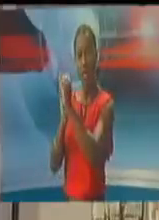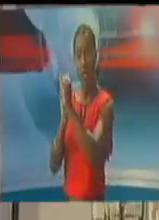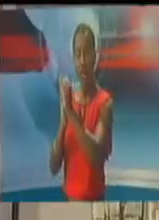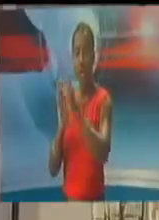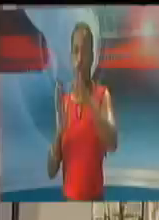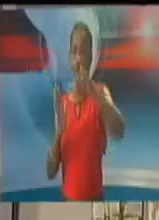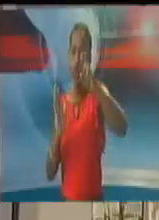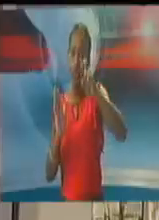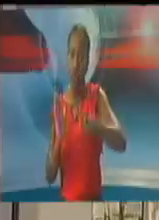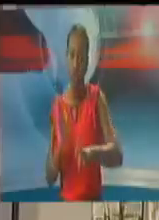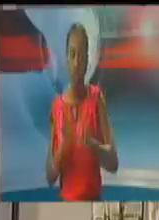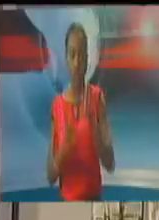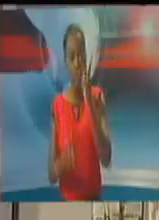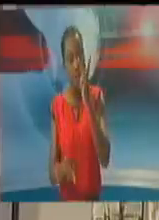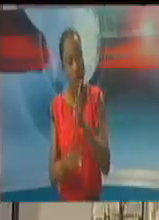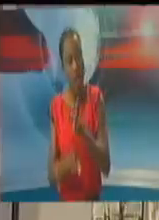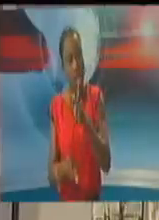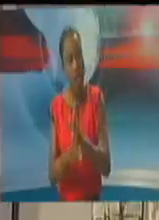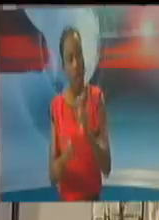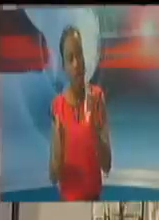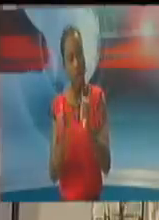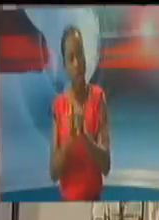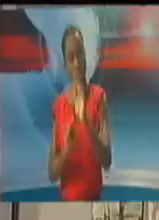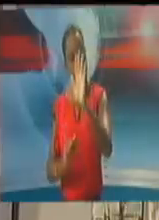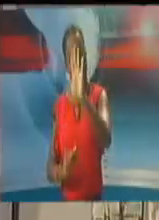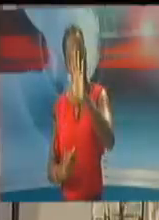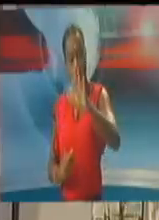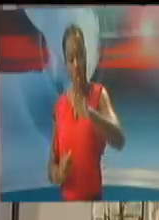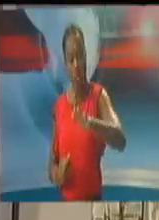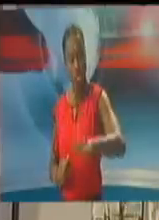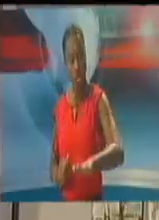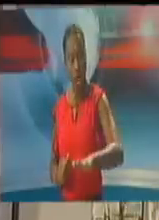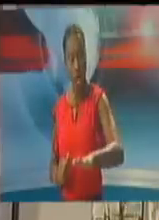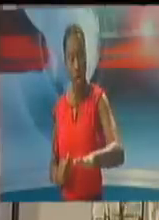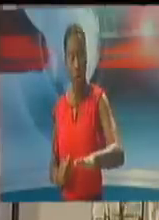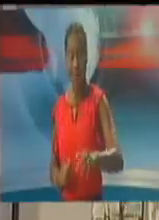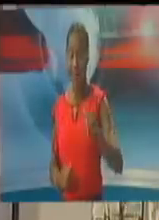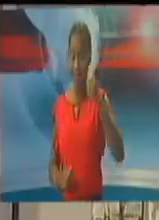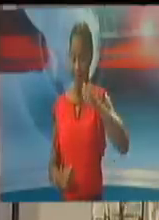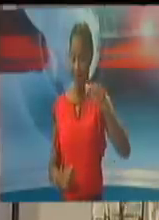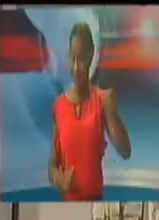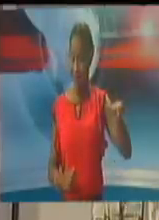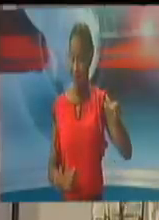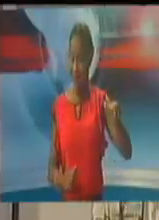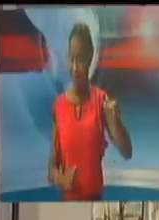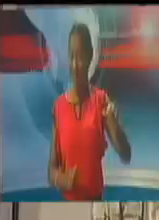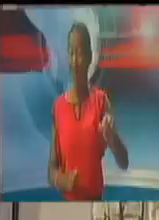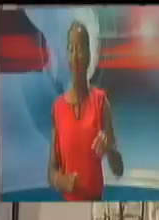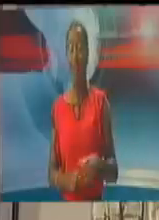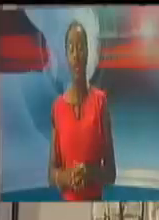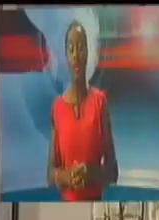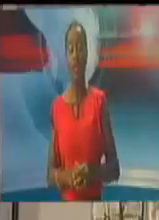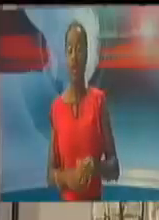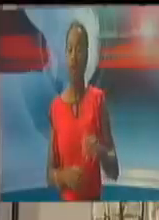that child differently. While Charlotte Figgy and his 8 persons in Trinidad